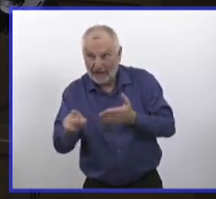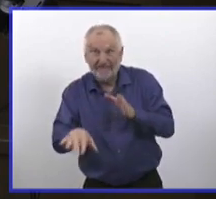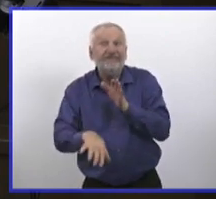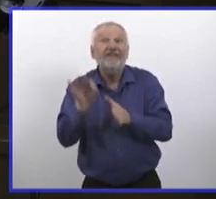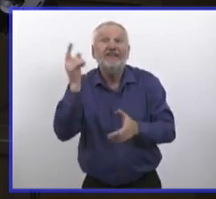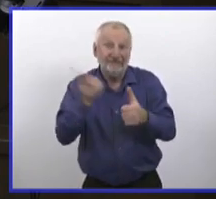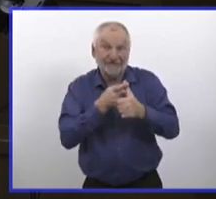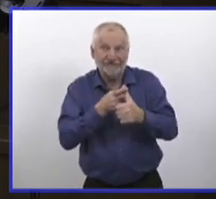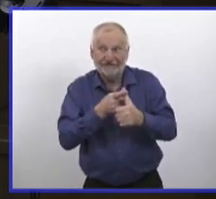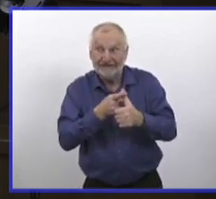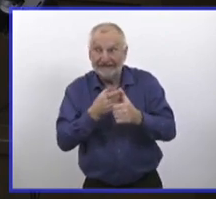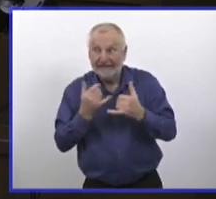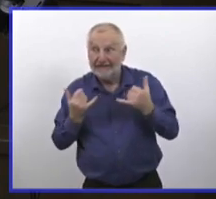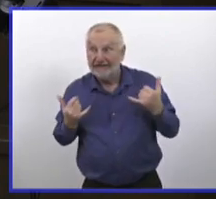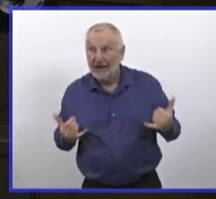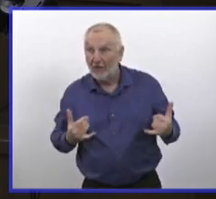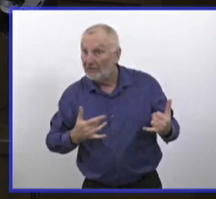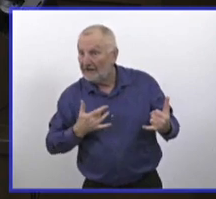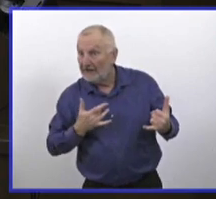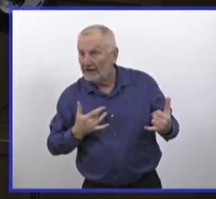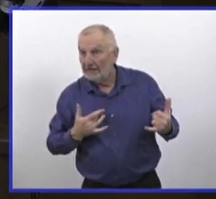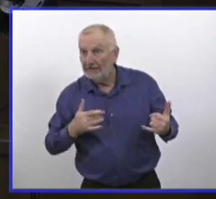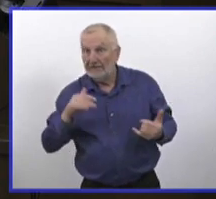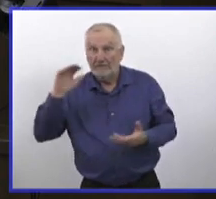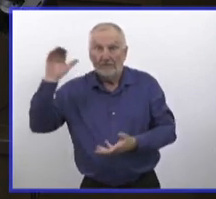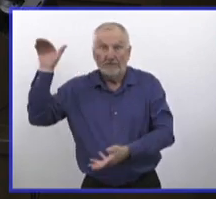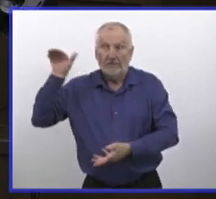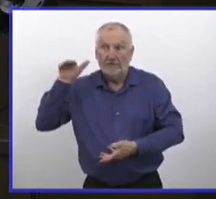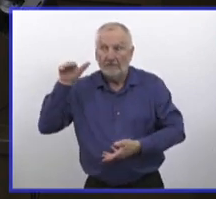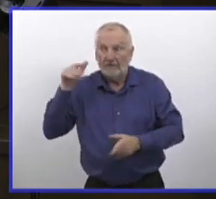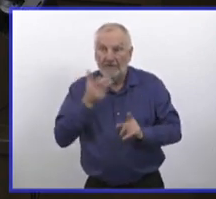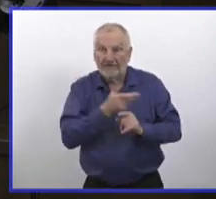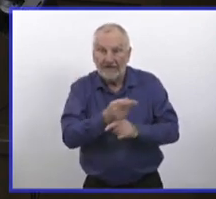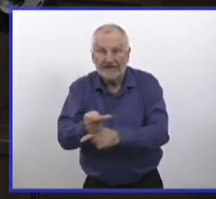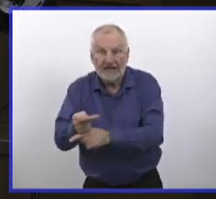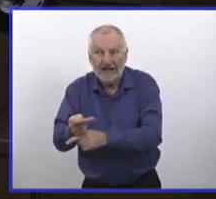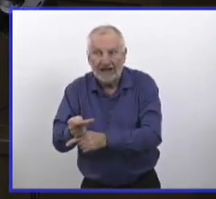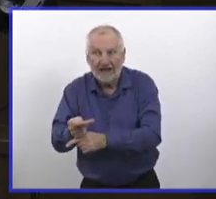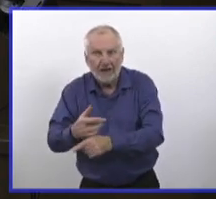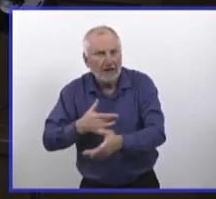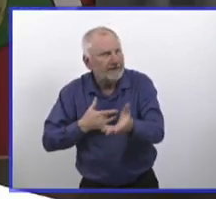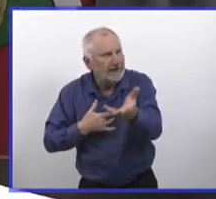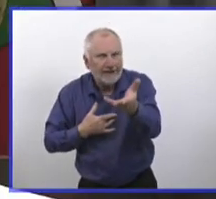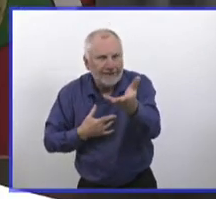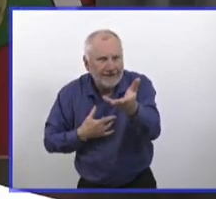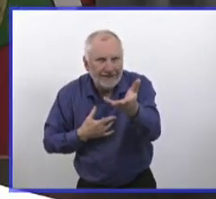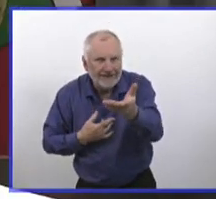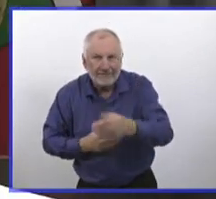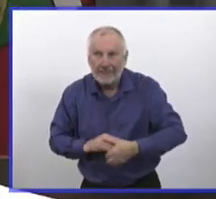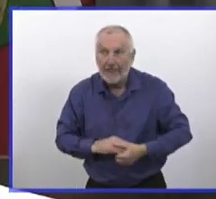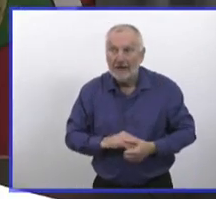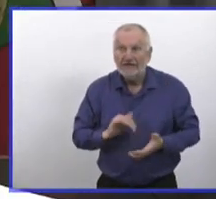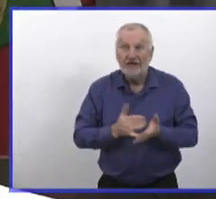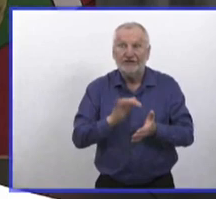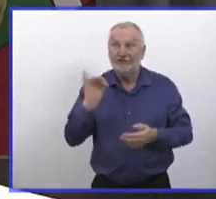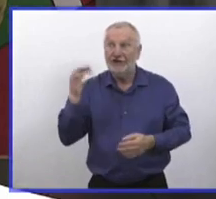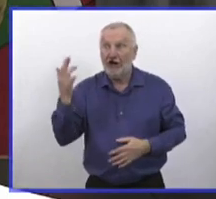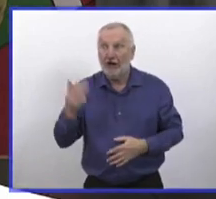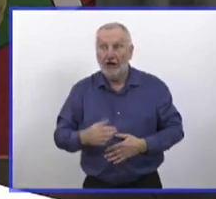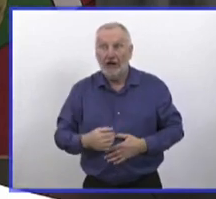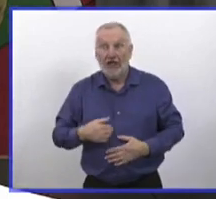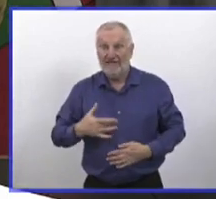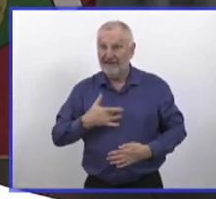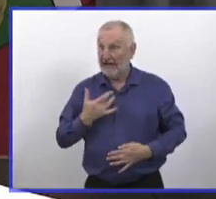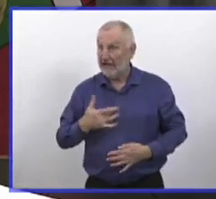since then? Yeah, I mean, in some ways it feels like it's been a lot more than a year, and in some ways I can't believe that we're already at a